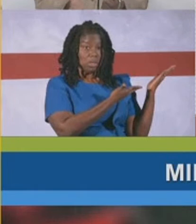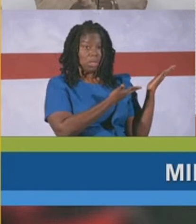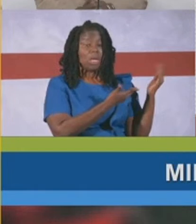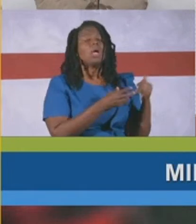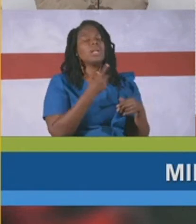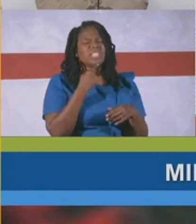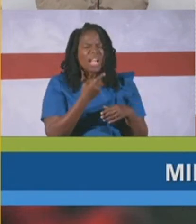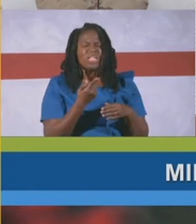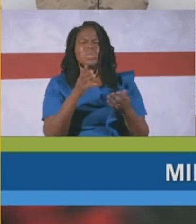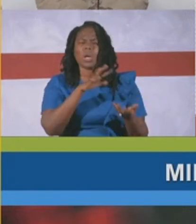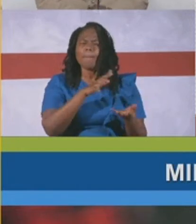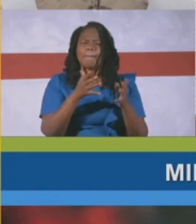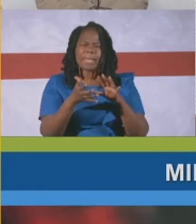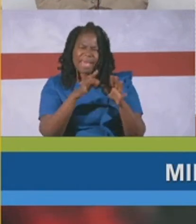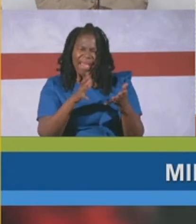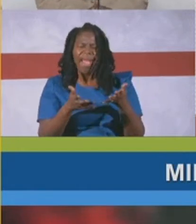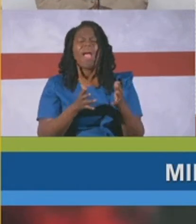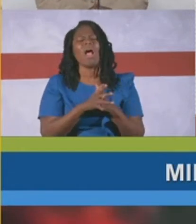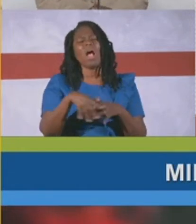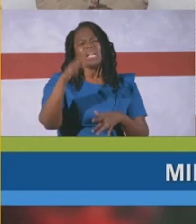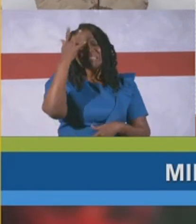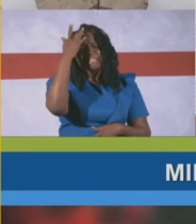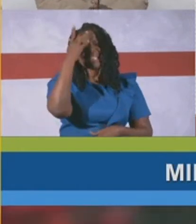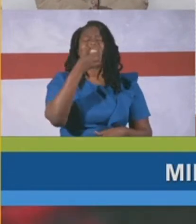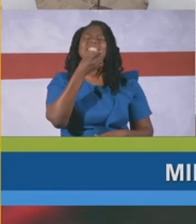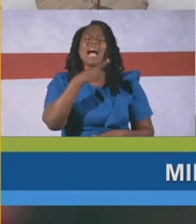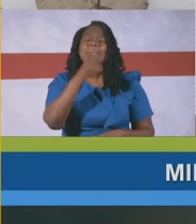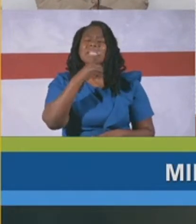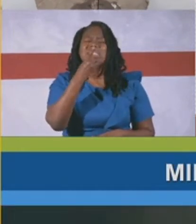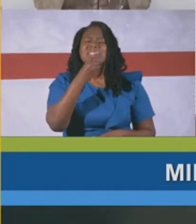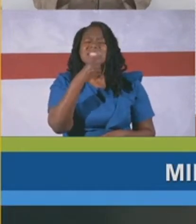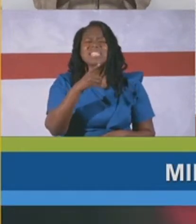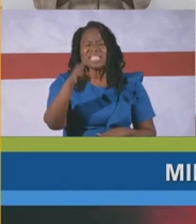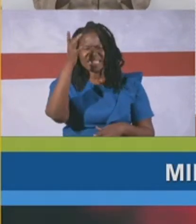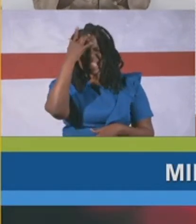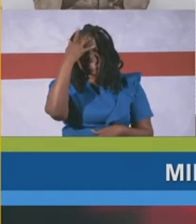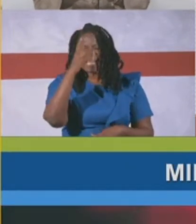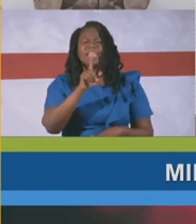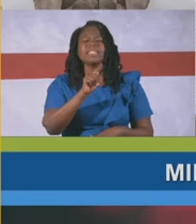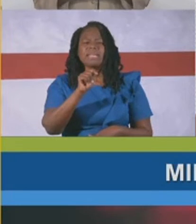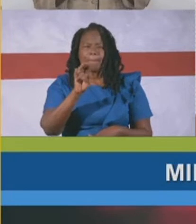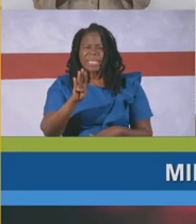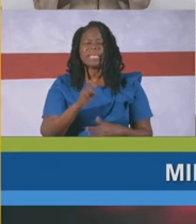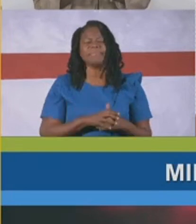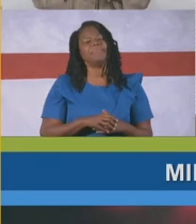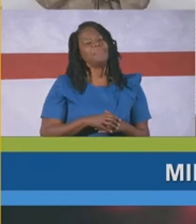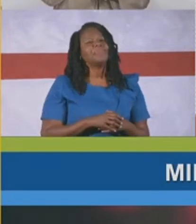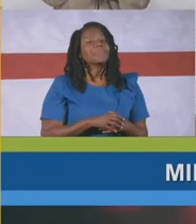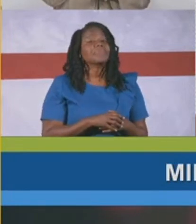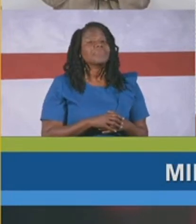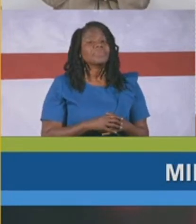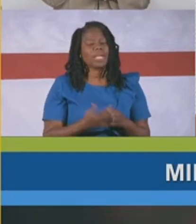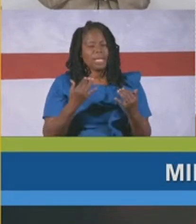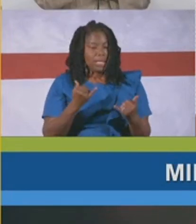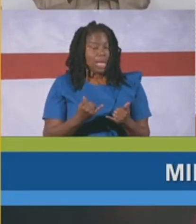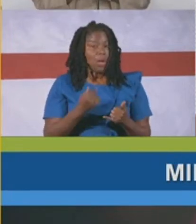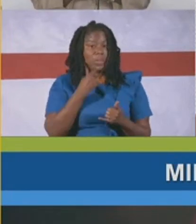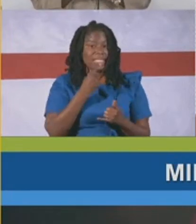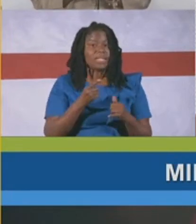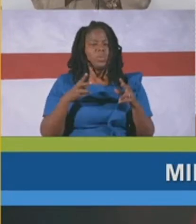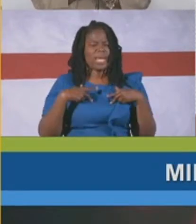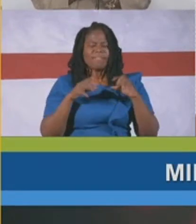is this important? Because we know that TB tends to be in certain subgroups, subcategories of